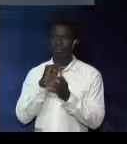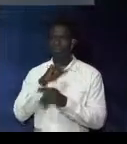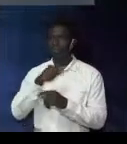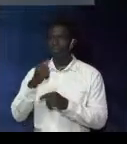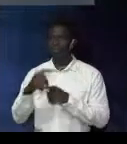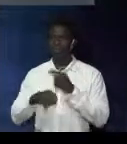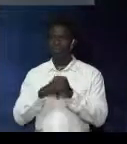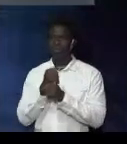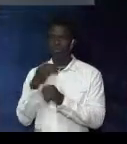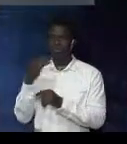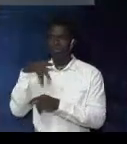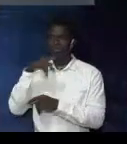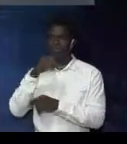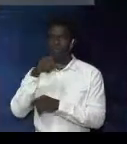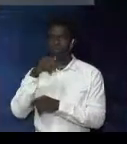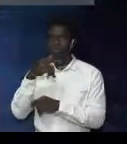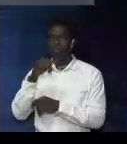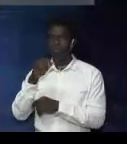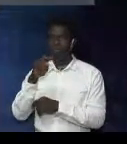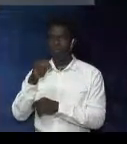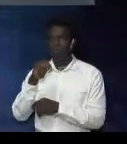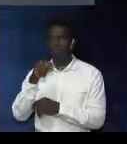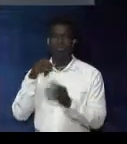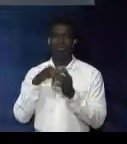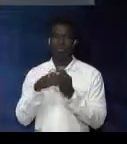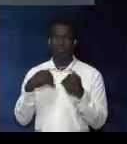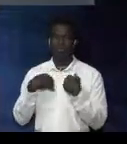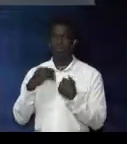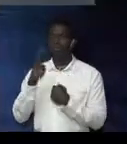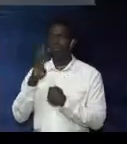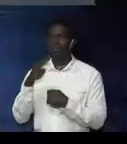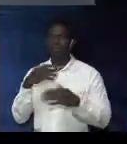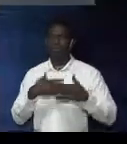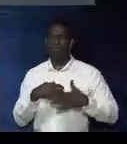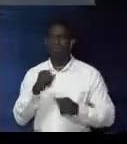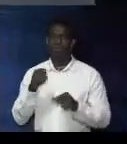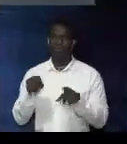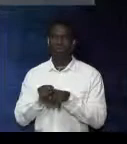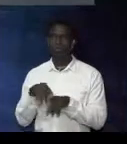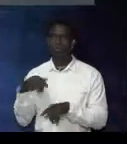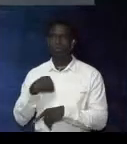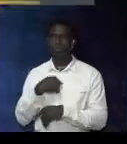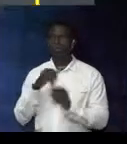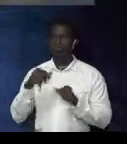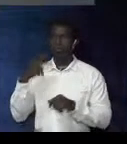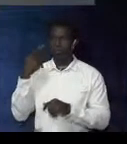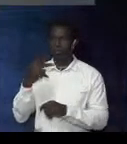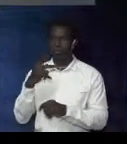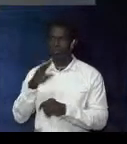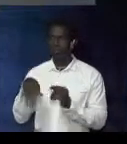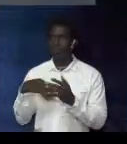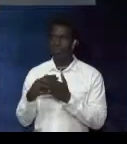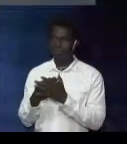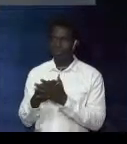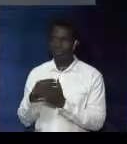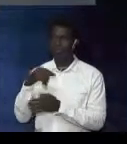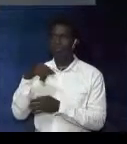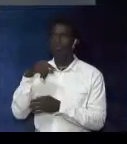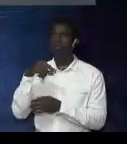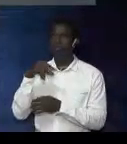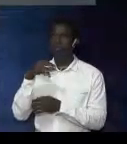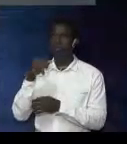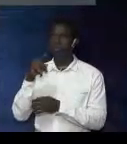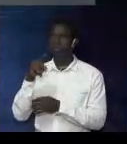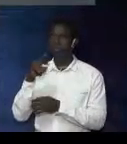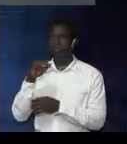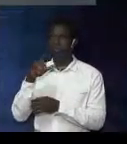quadrilateral is another type of polygon. It has 4 sides, as you can see. All quadrilaterals have 4